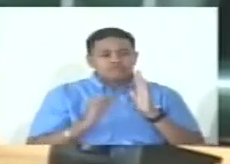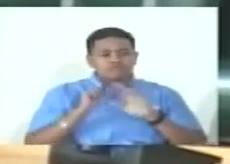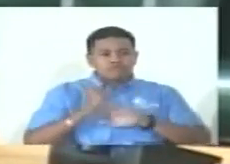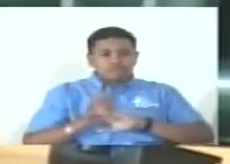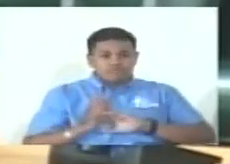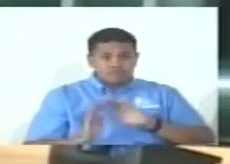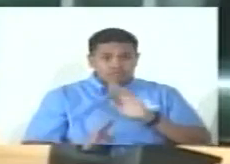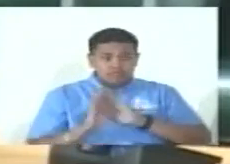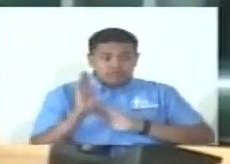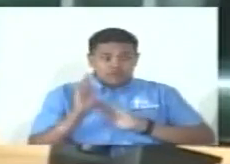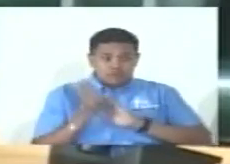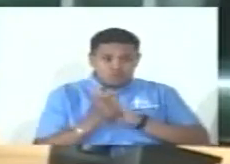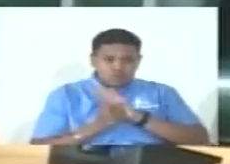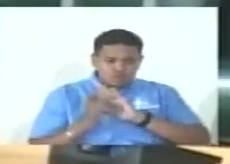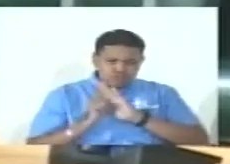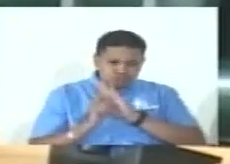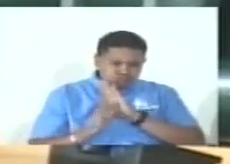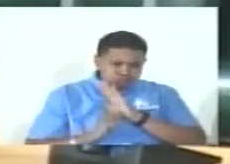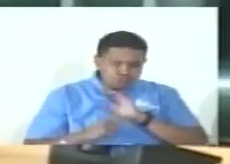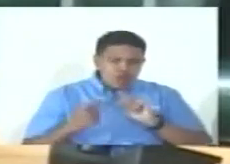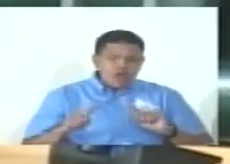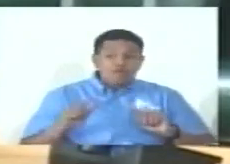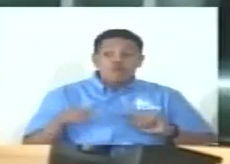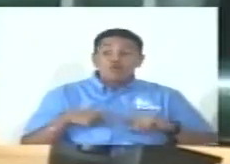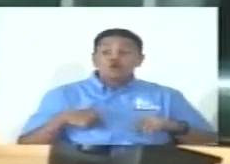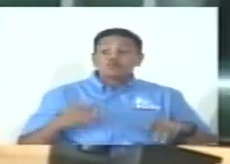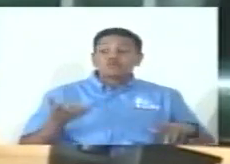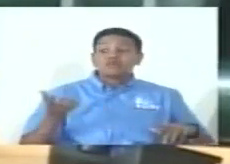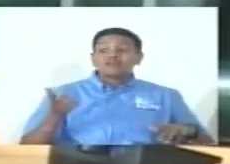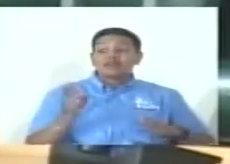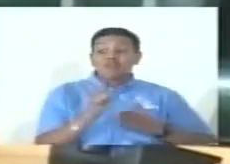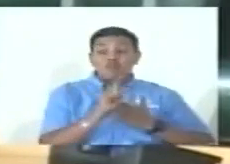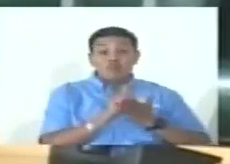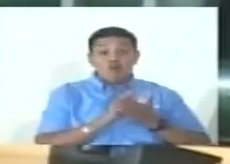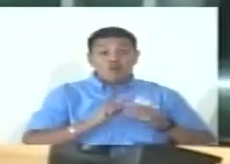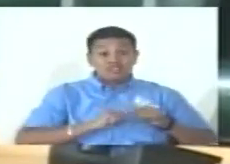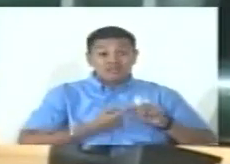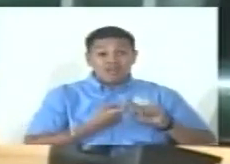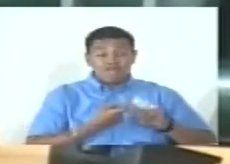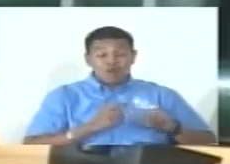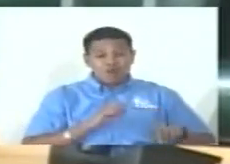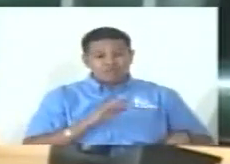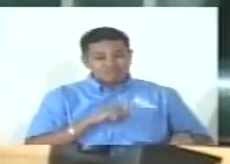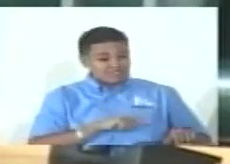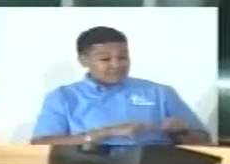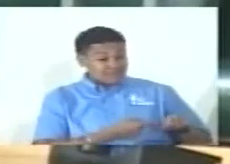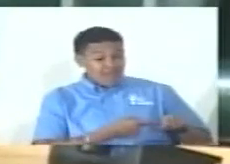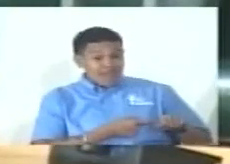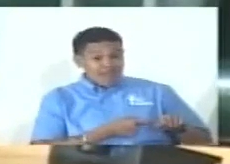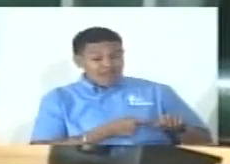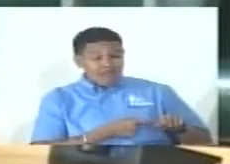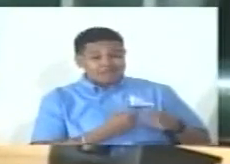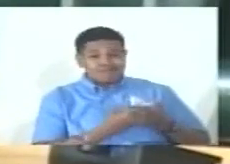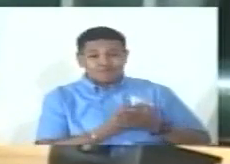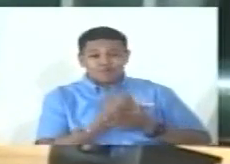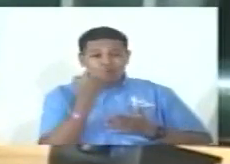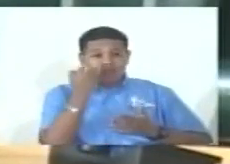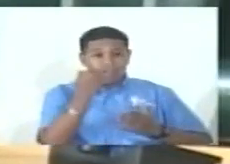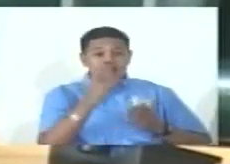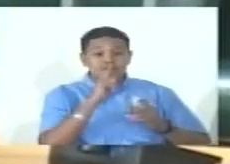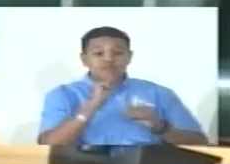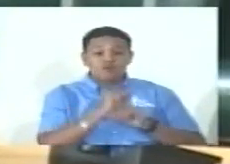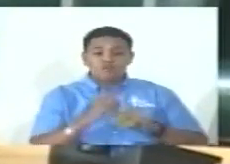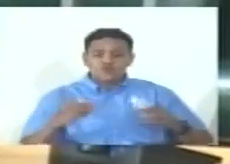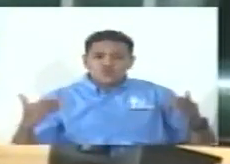when we take a legislation from scratch and make it into a new